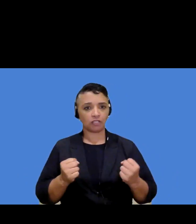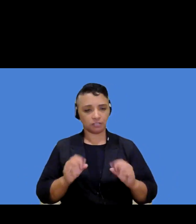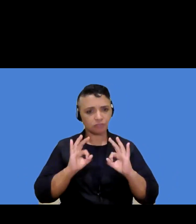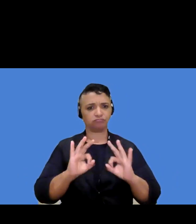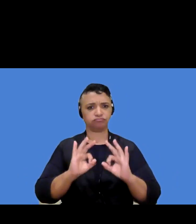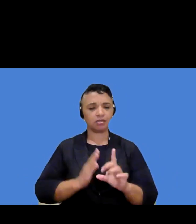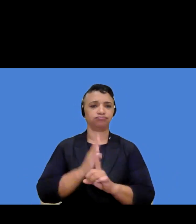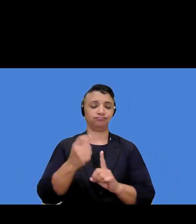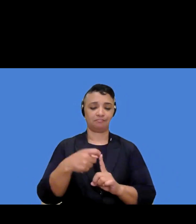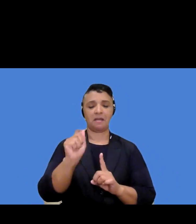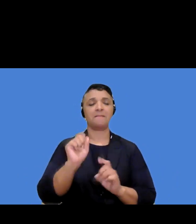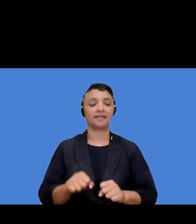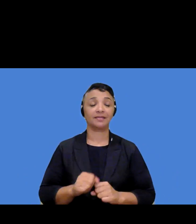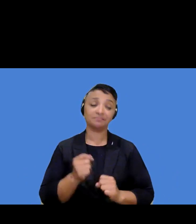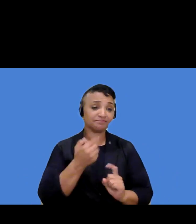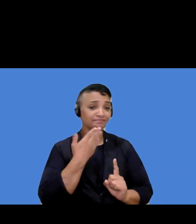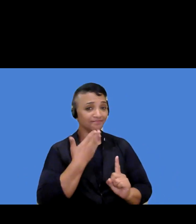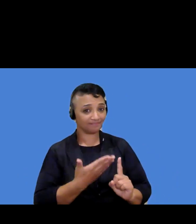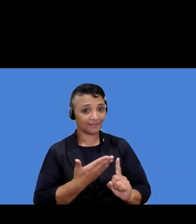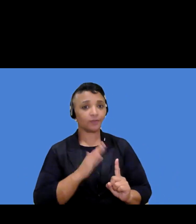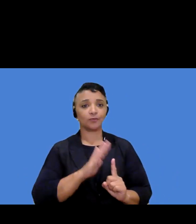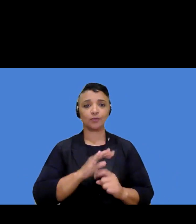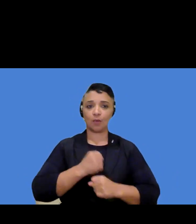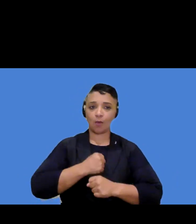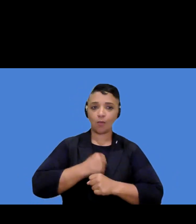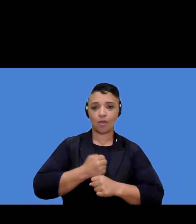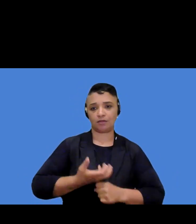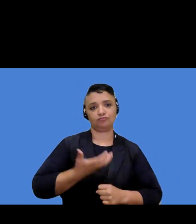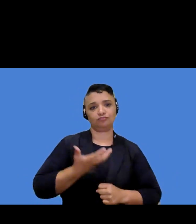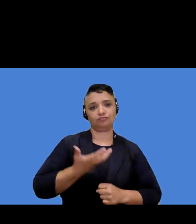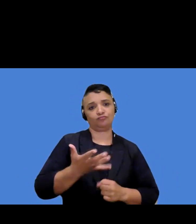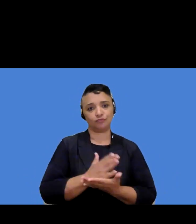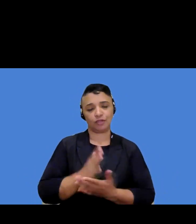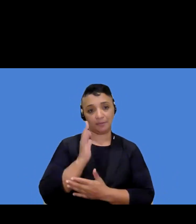thank you very much for sharing that with us today.